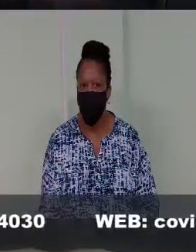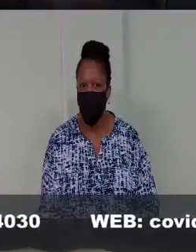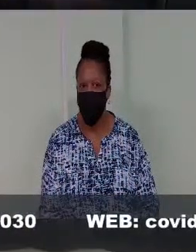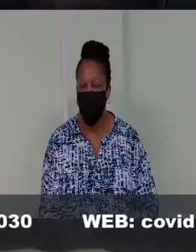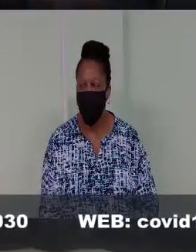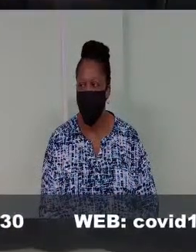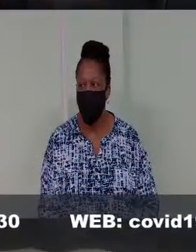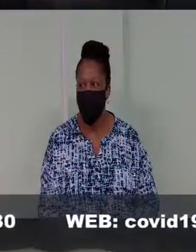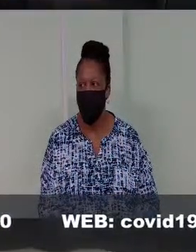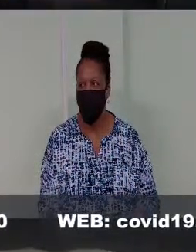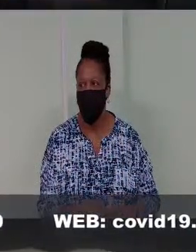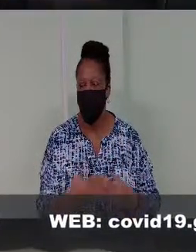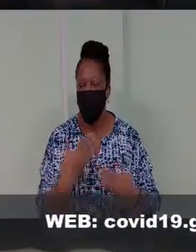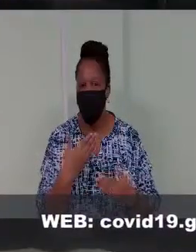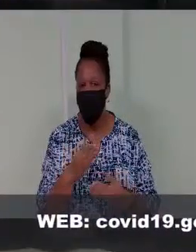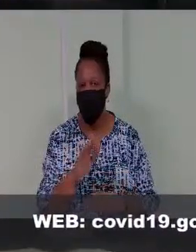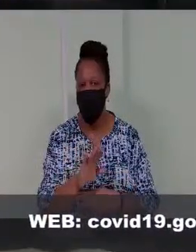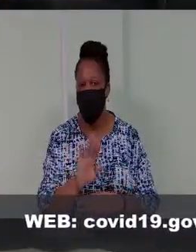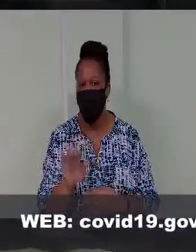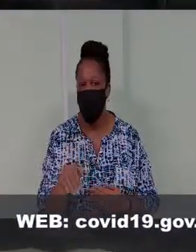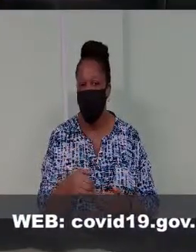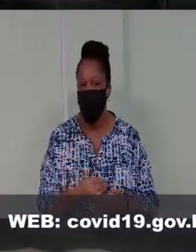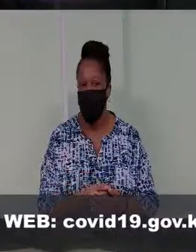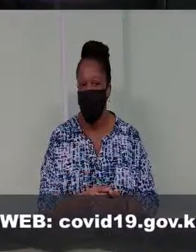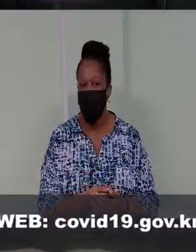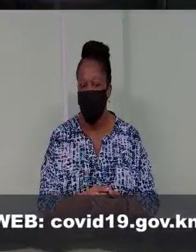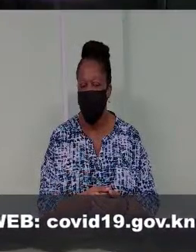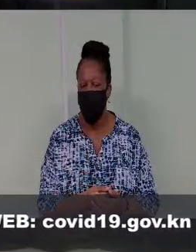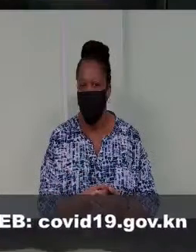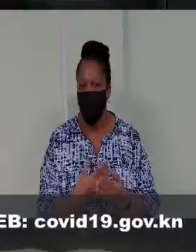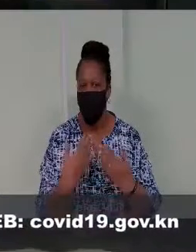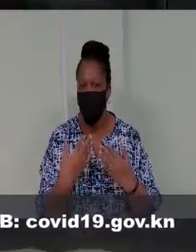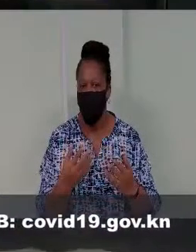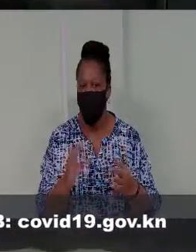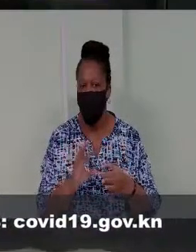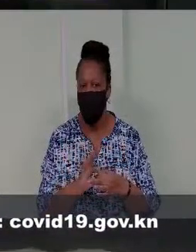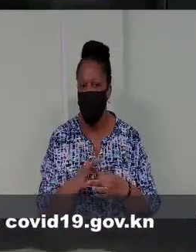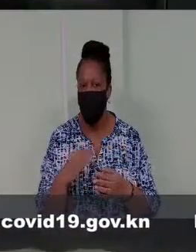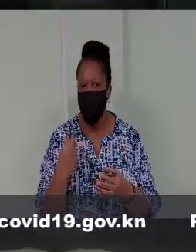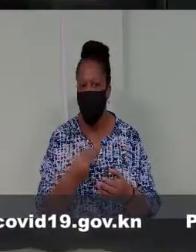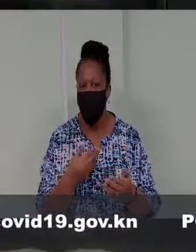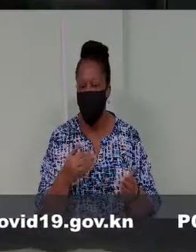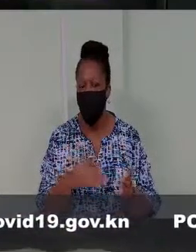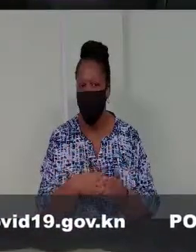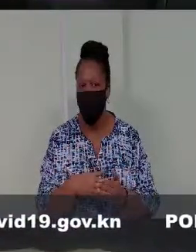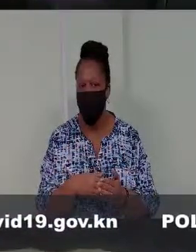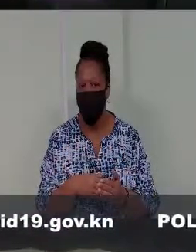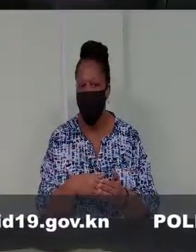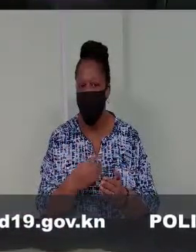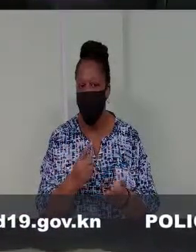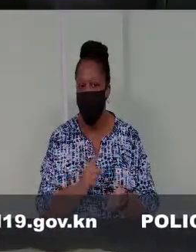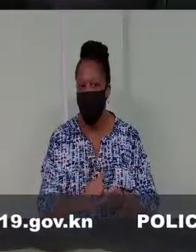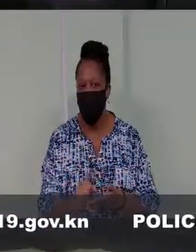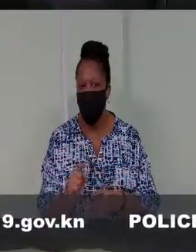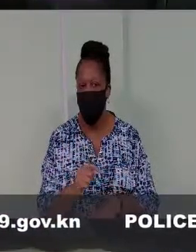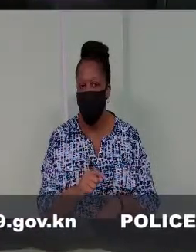Thank you, Mr. Williams, and good afternoon to all. Thank you for joining us again this week.